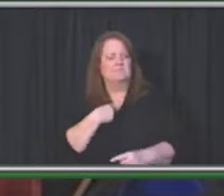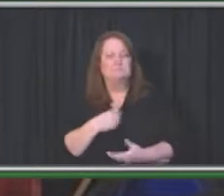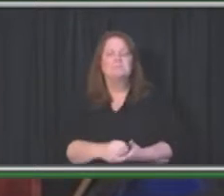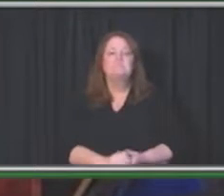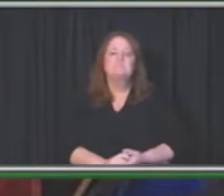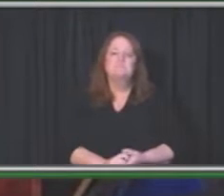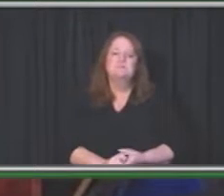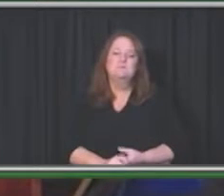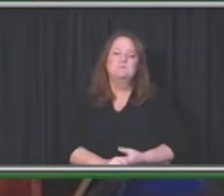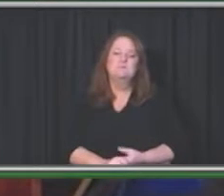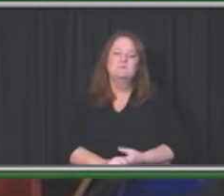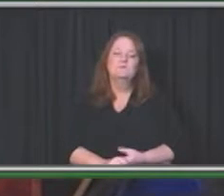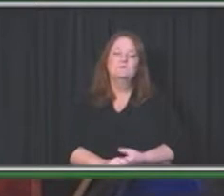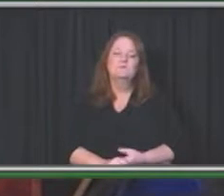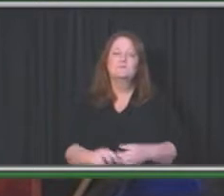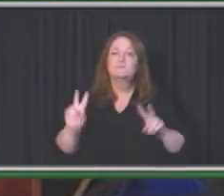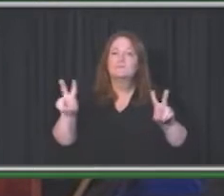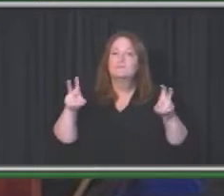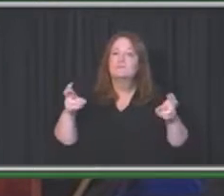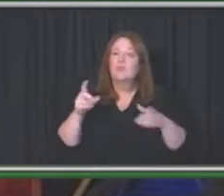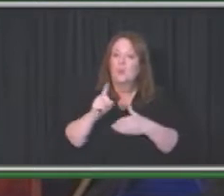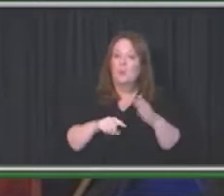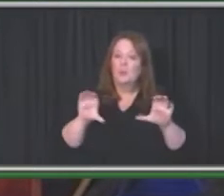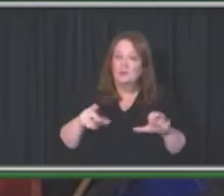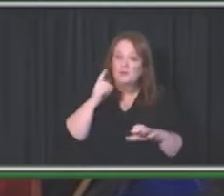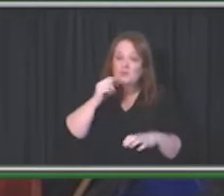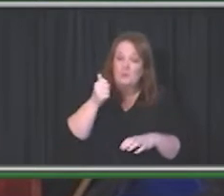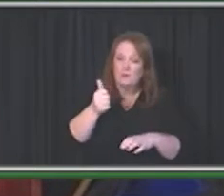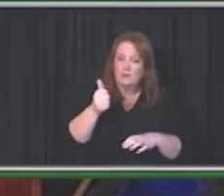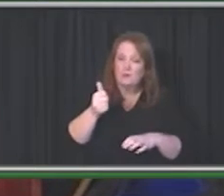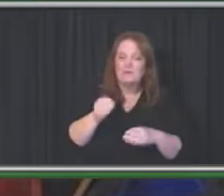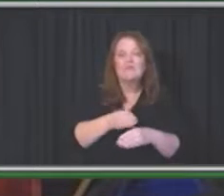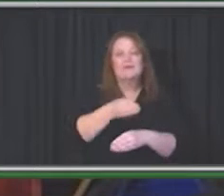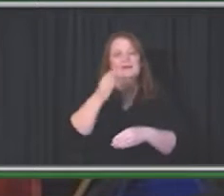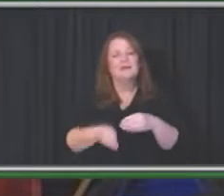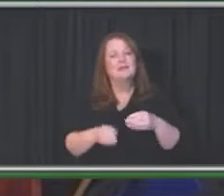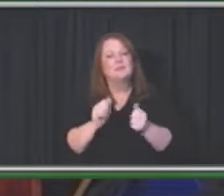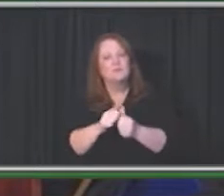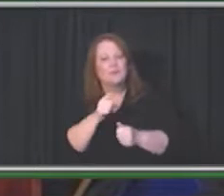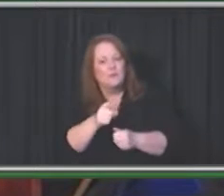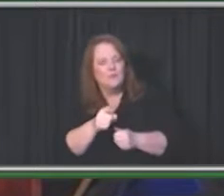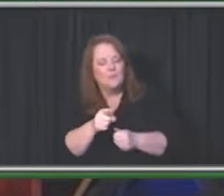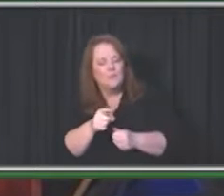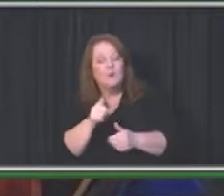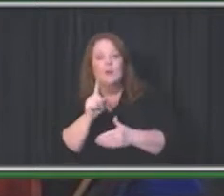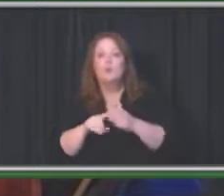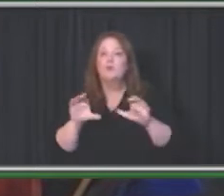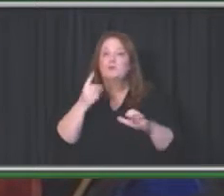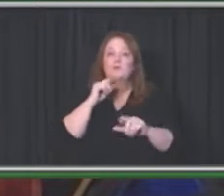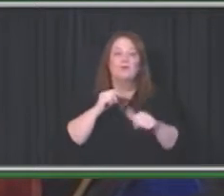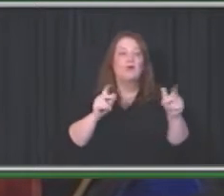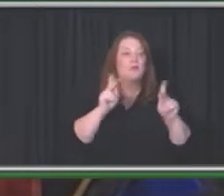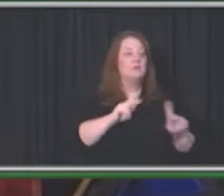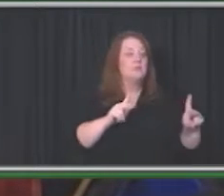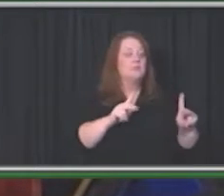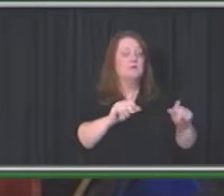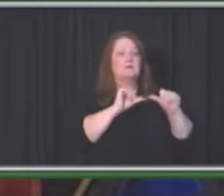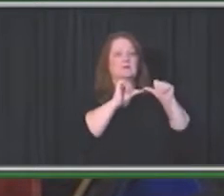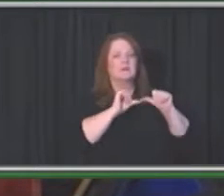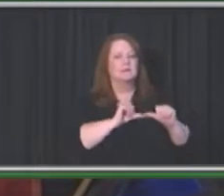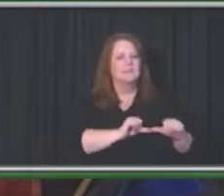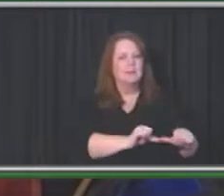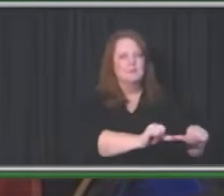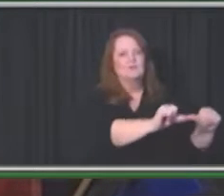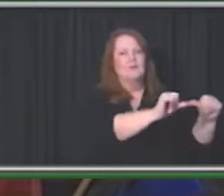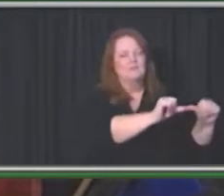the saying that what you do for yourself ends with you. What you do for others continues on.